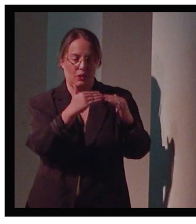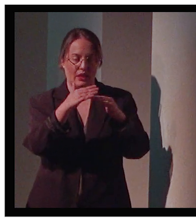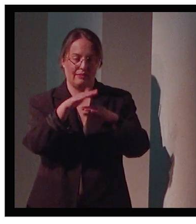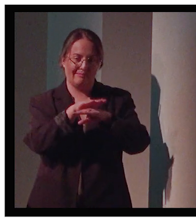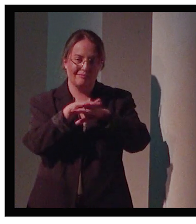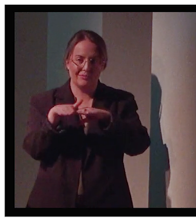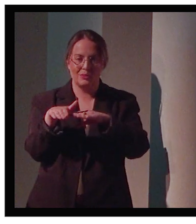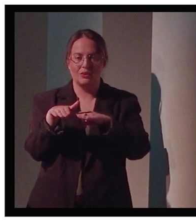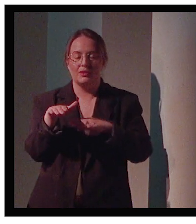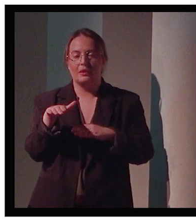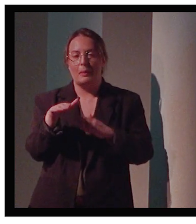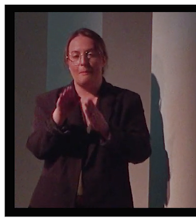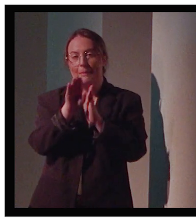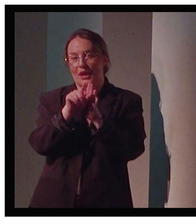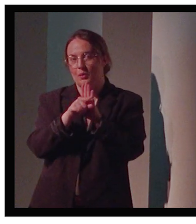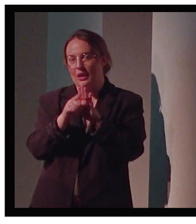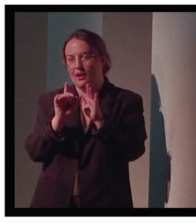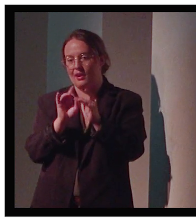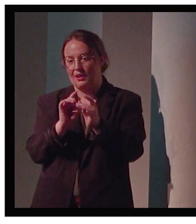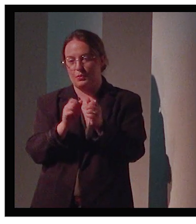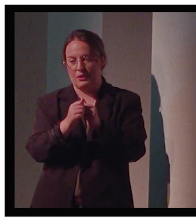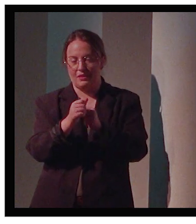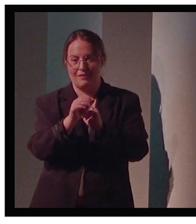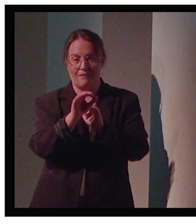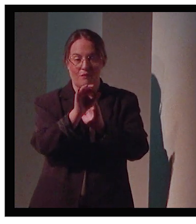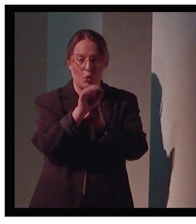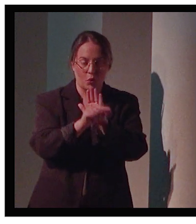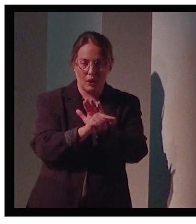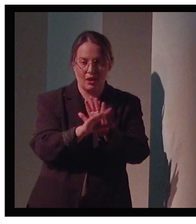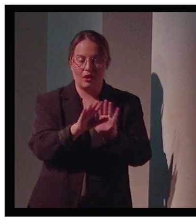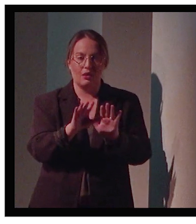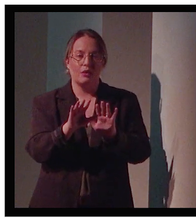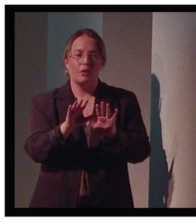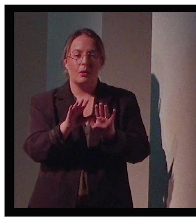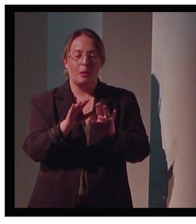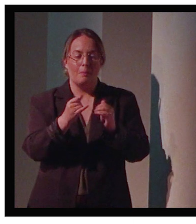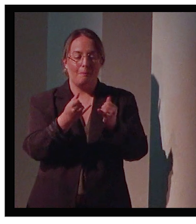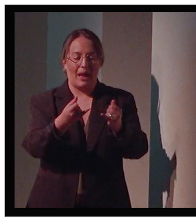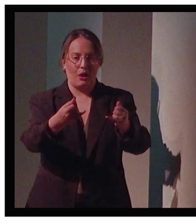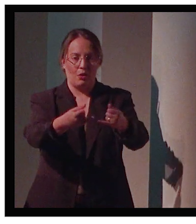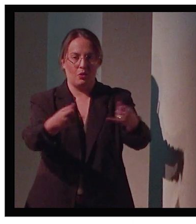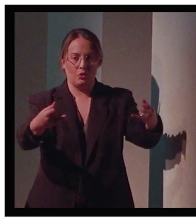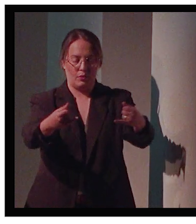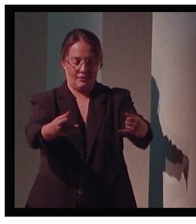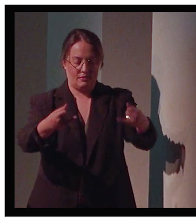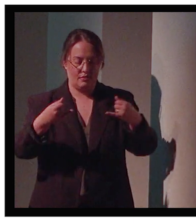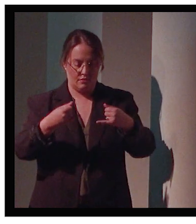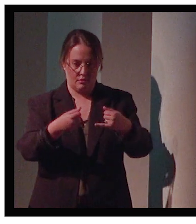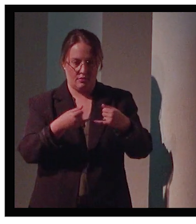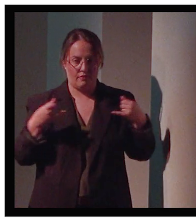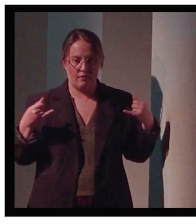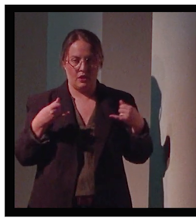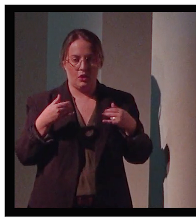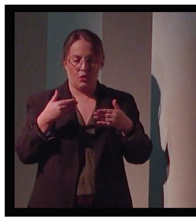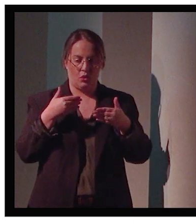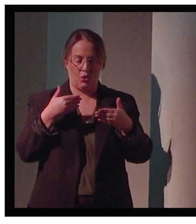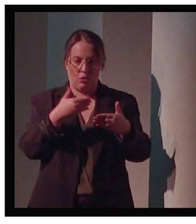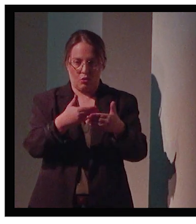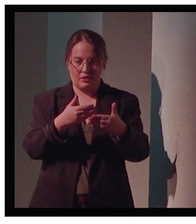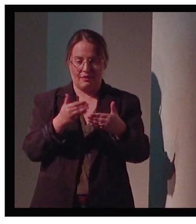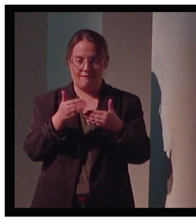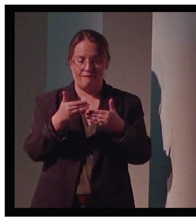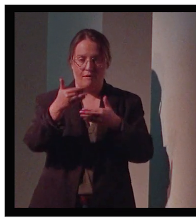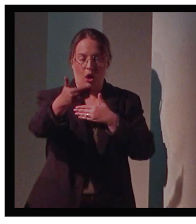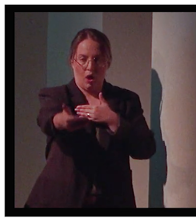surface. The background suddenly connects with the foreground. The boundaries between near and far dissolve. And because